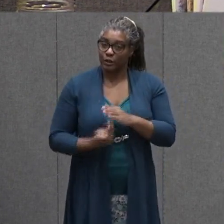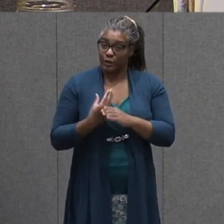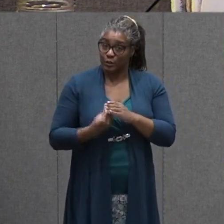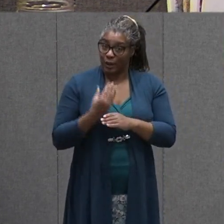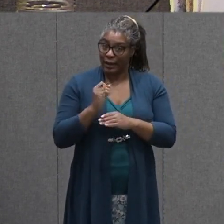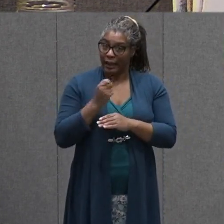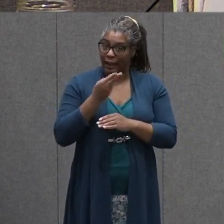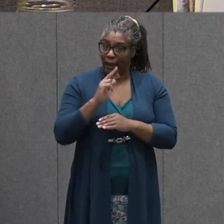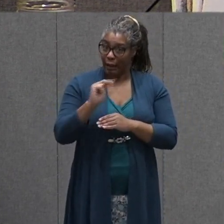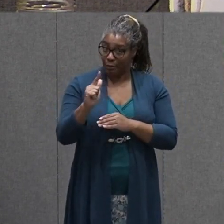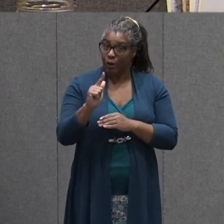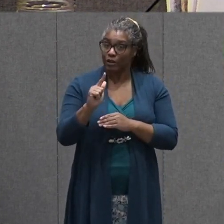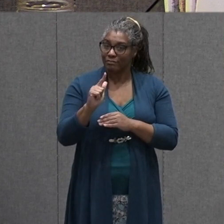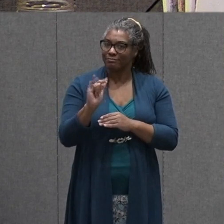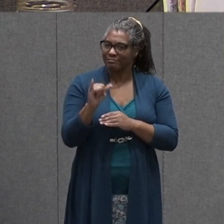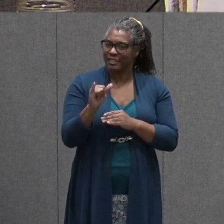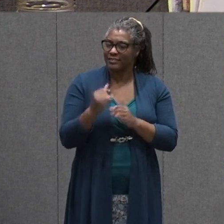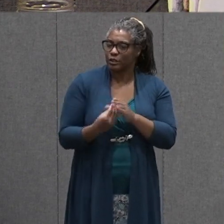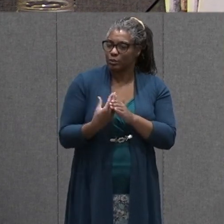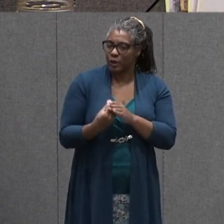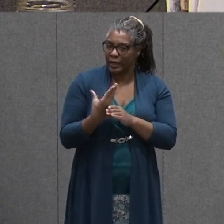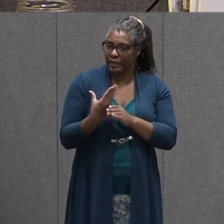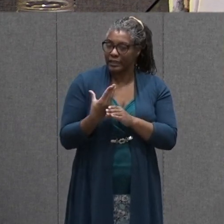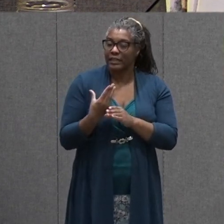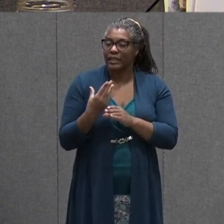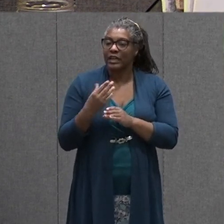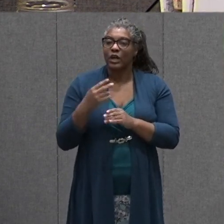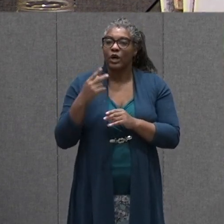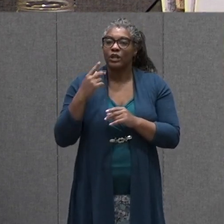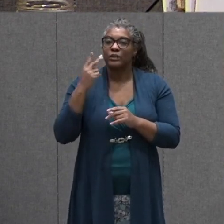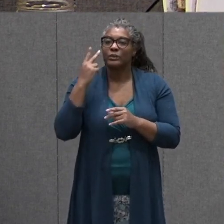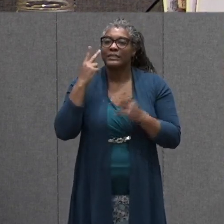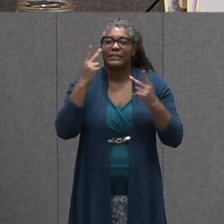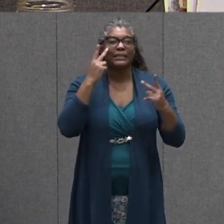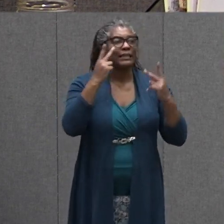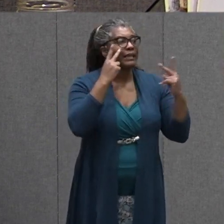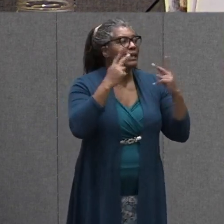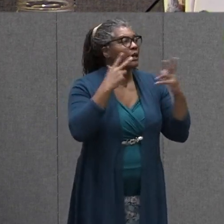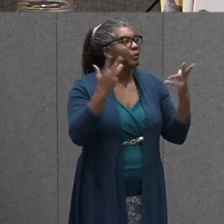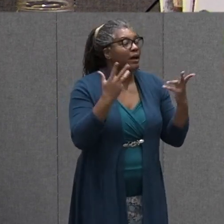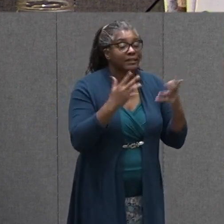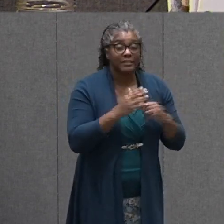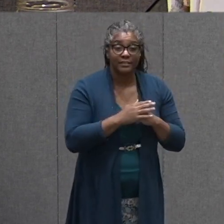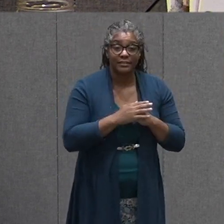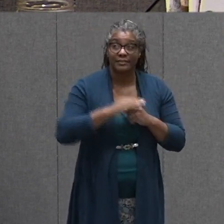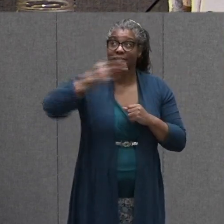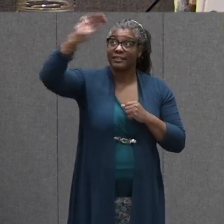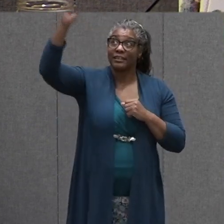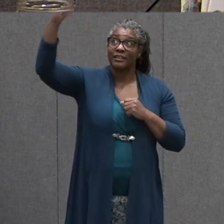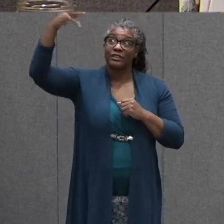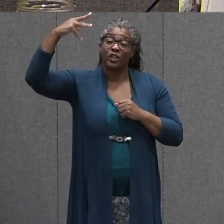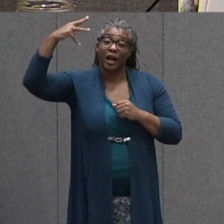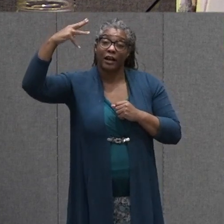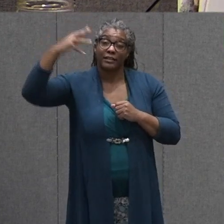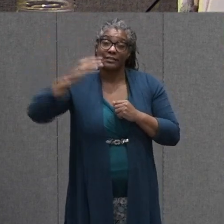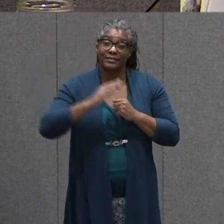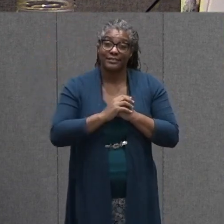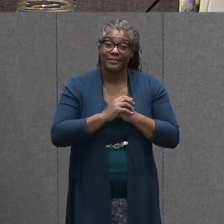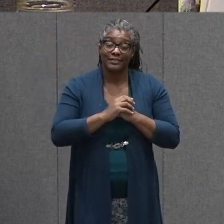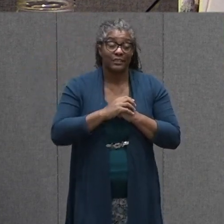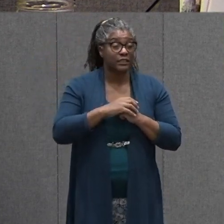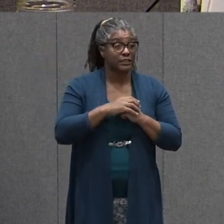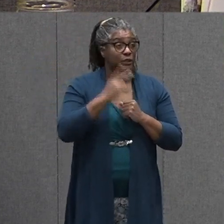a plant flowers, birds and insects pollinate the flower and seeds develop once